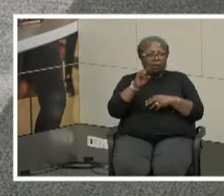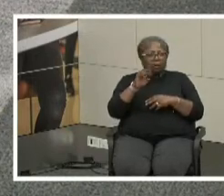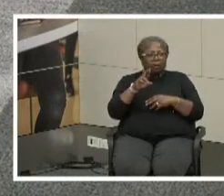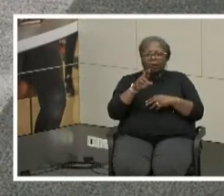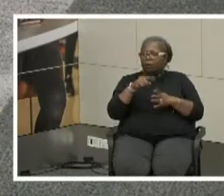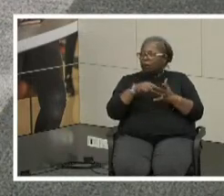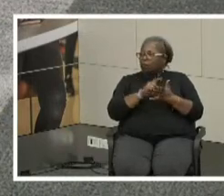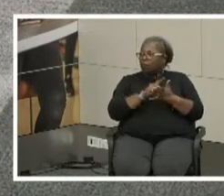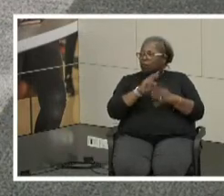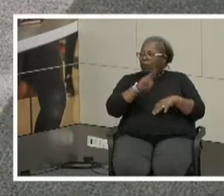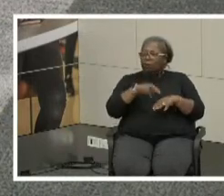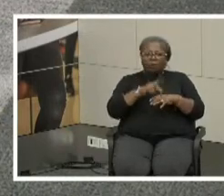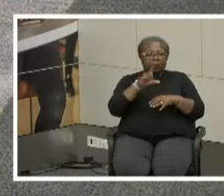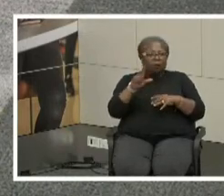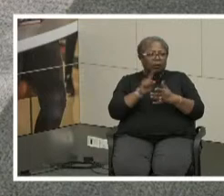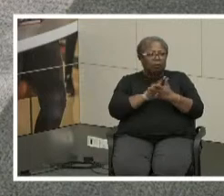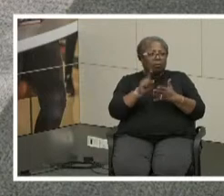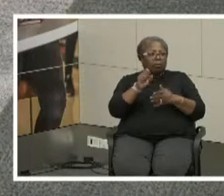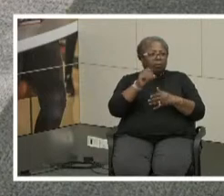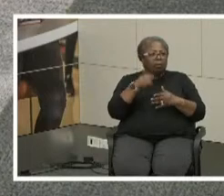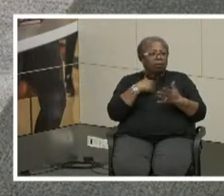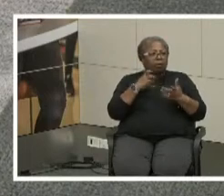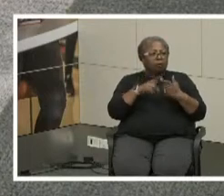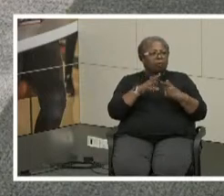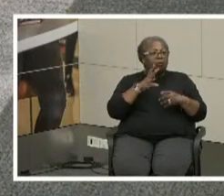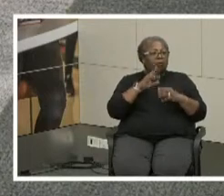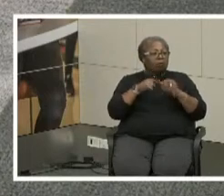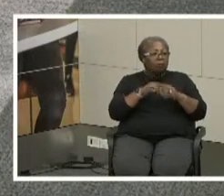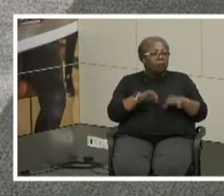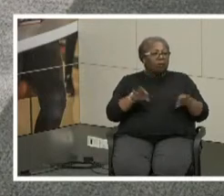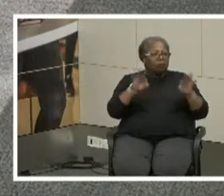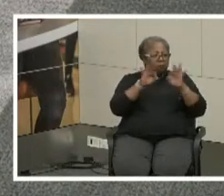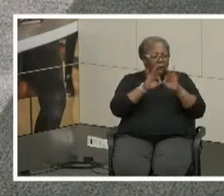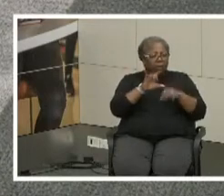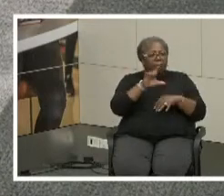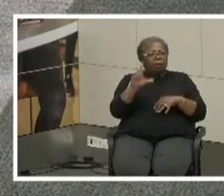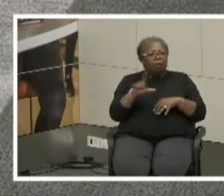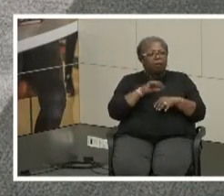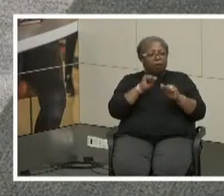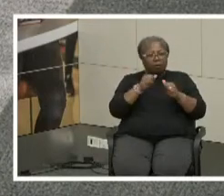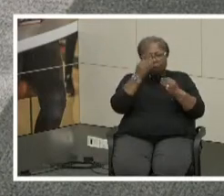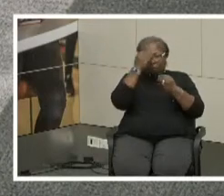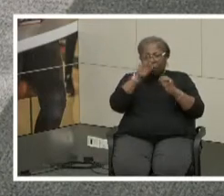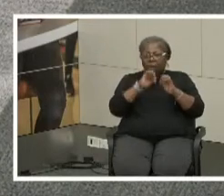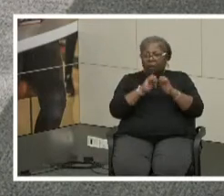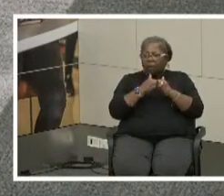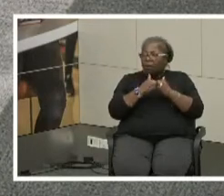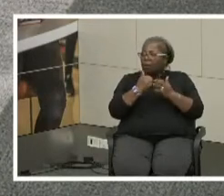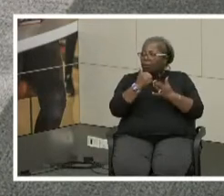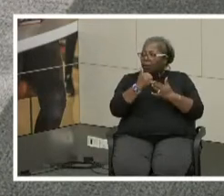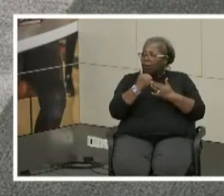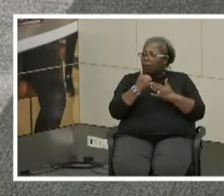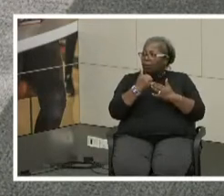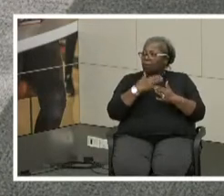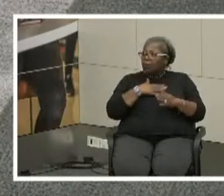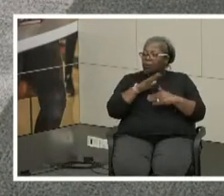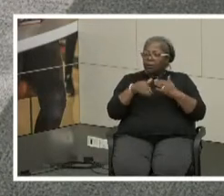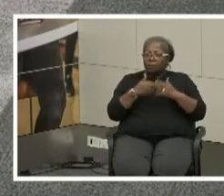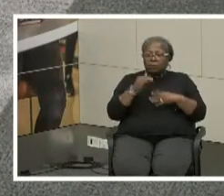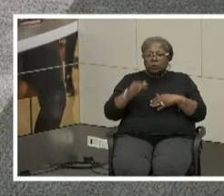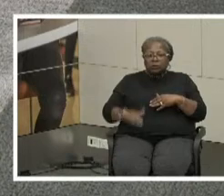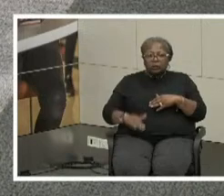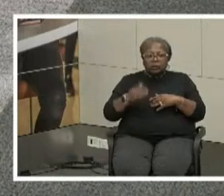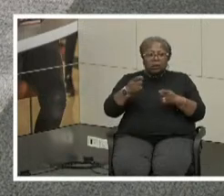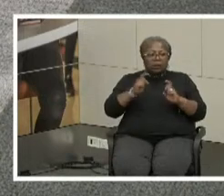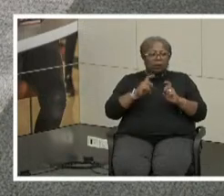week is National libraries week so I want to talk about the importance of libraries I could tell you about how they helped me my entire childhood